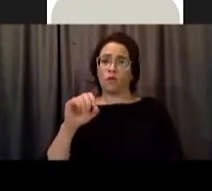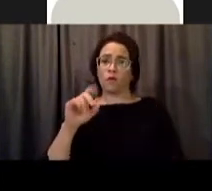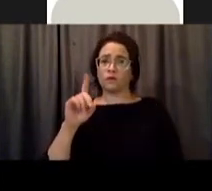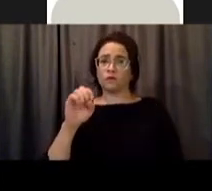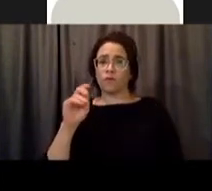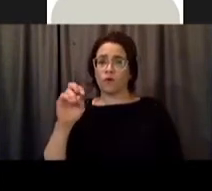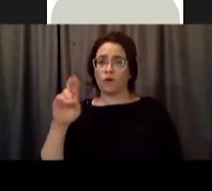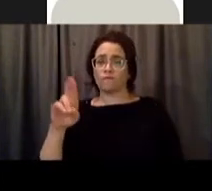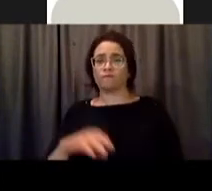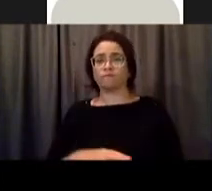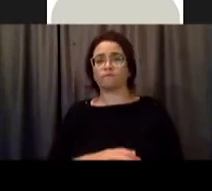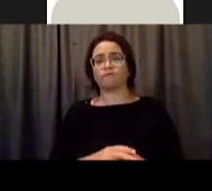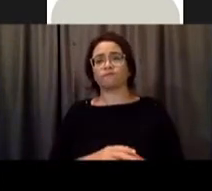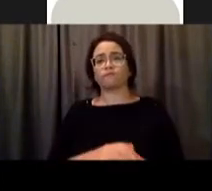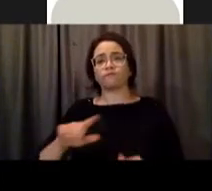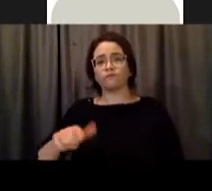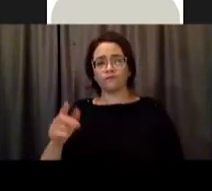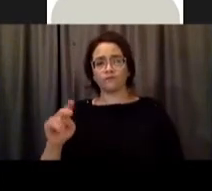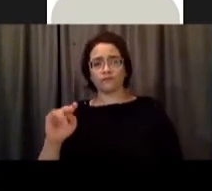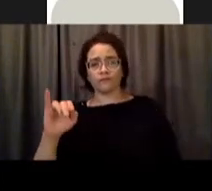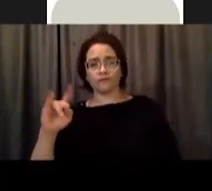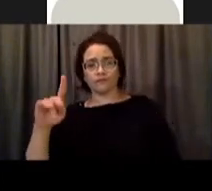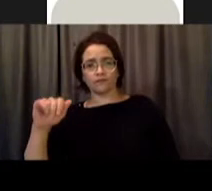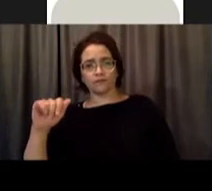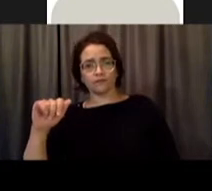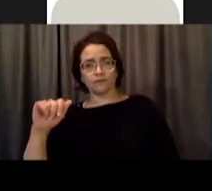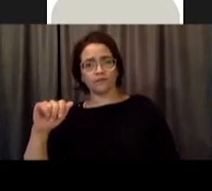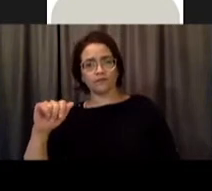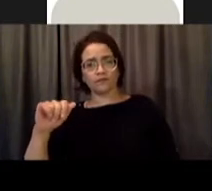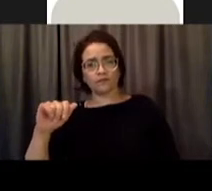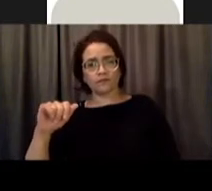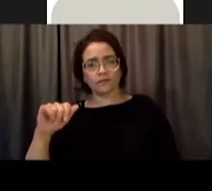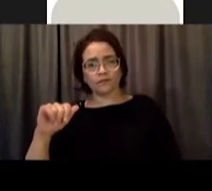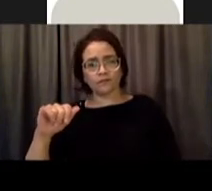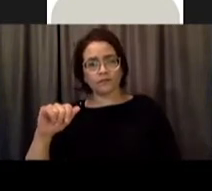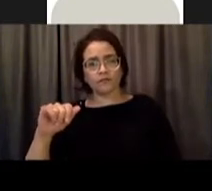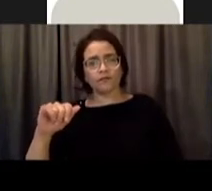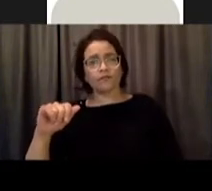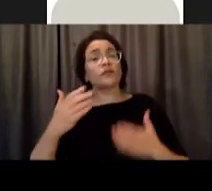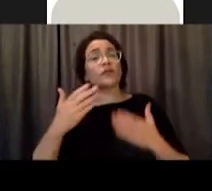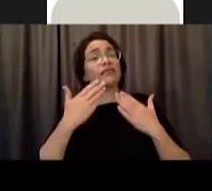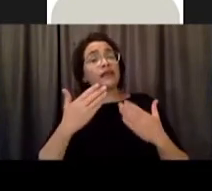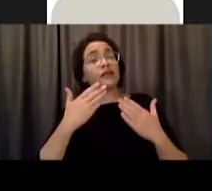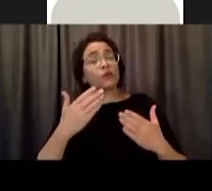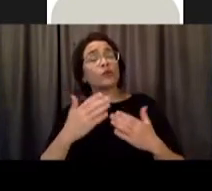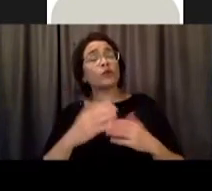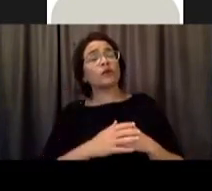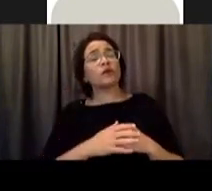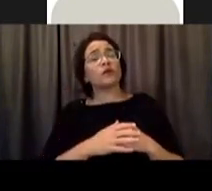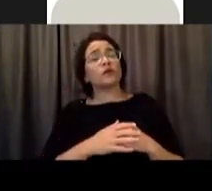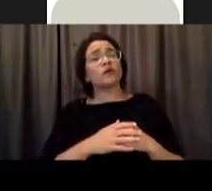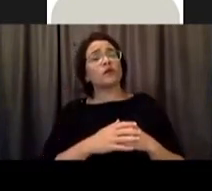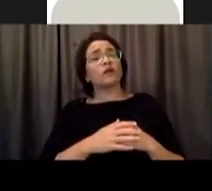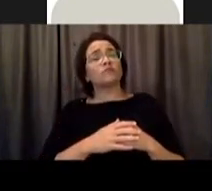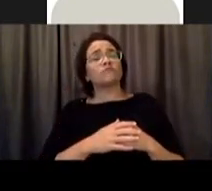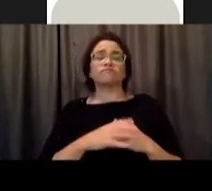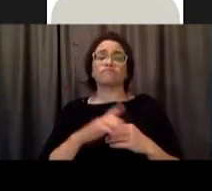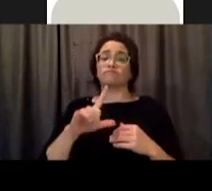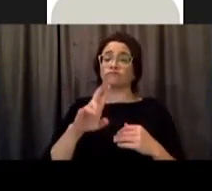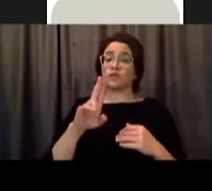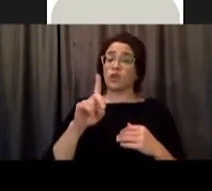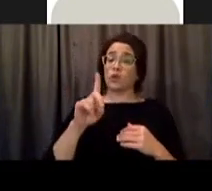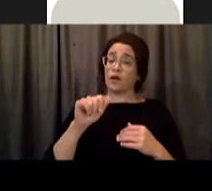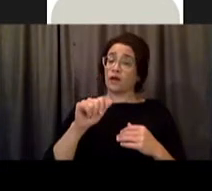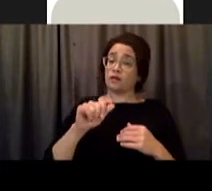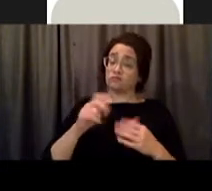That's great. Thank you, Stahan. Luda, I'm wondering if you could tell us a bit about how your community